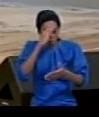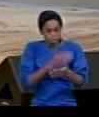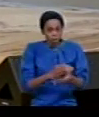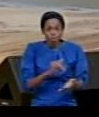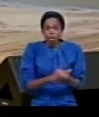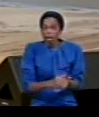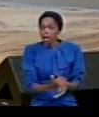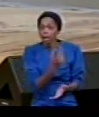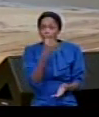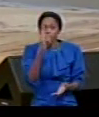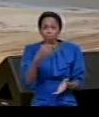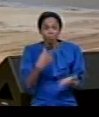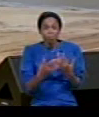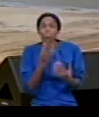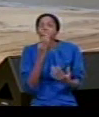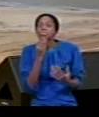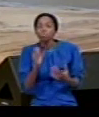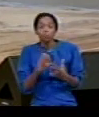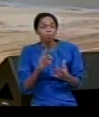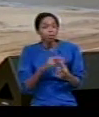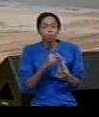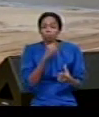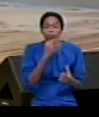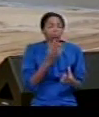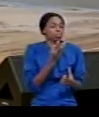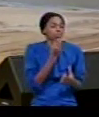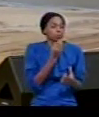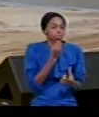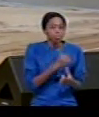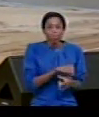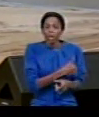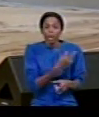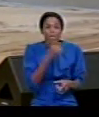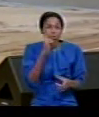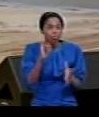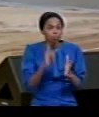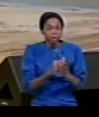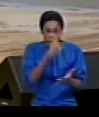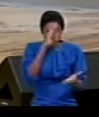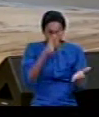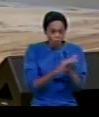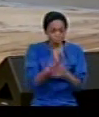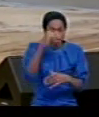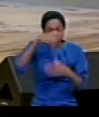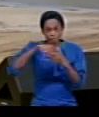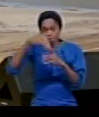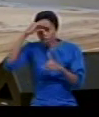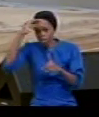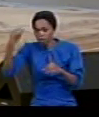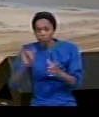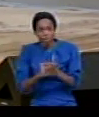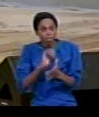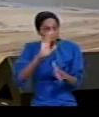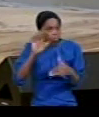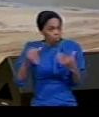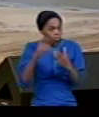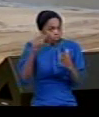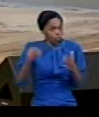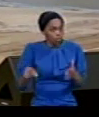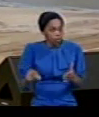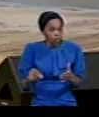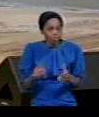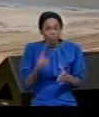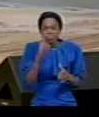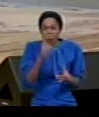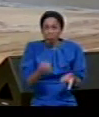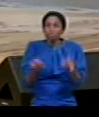or a Gentile, whosoever believeth in him, That's all you need to do. You're calm. You forget all